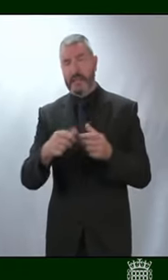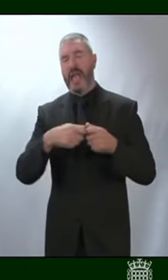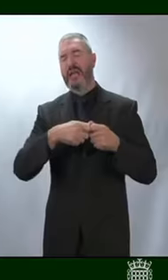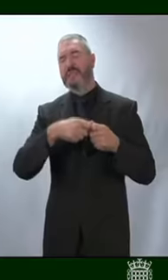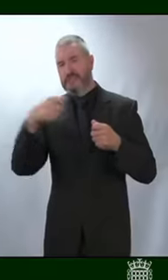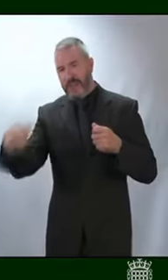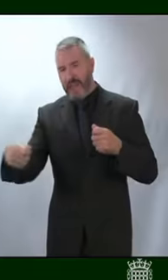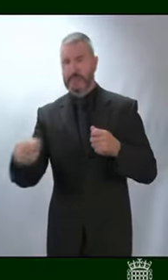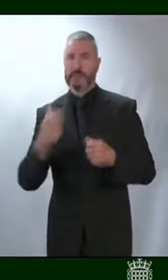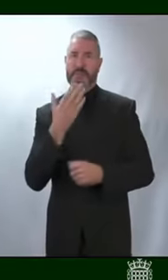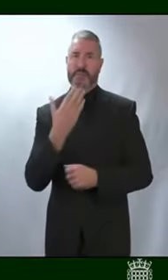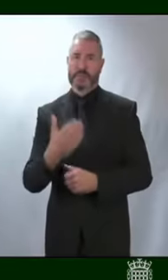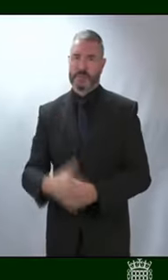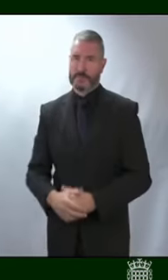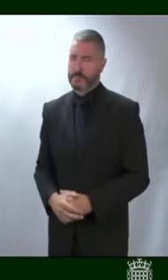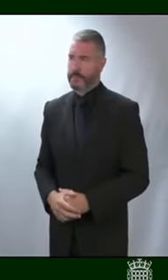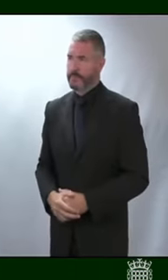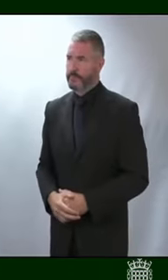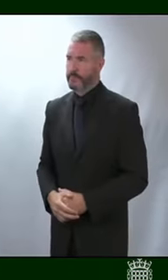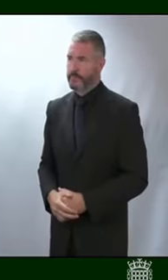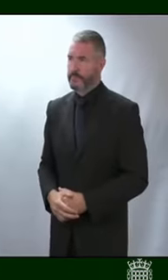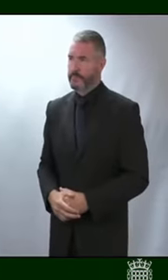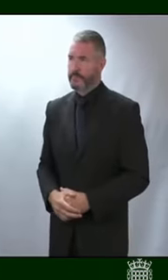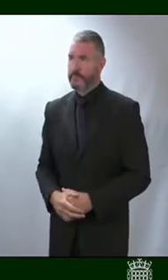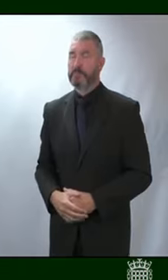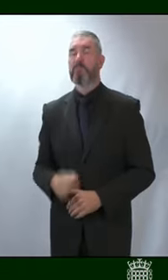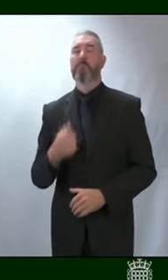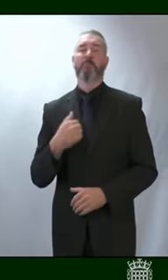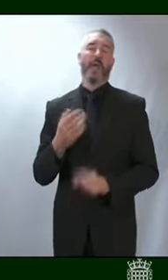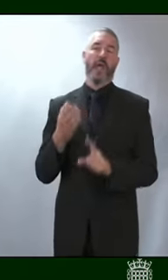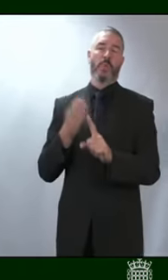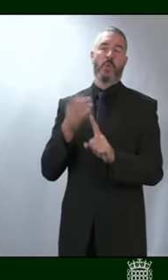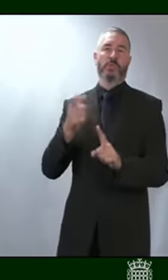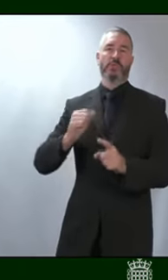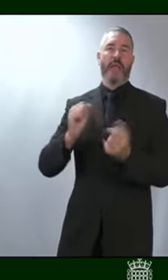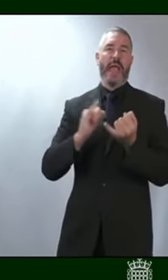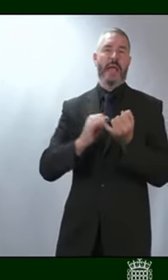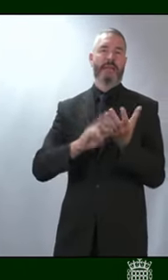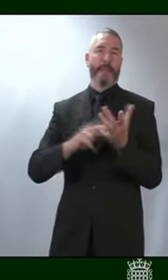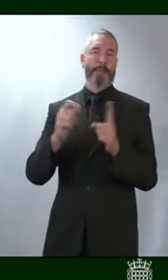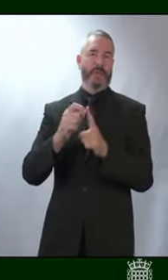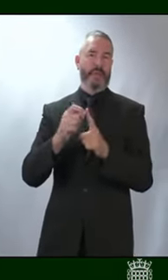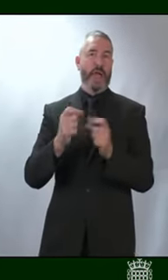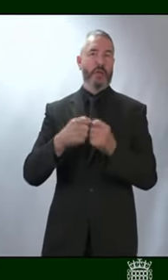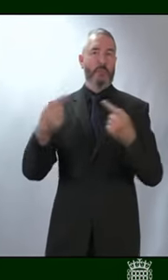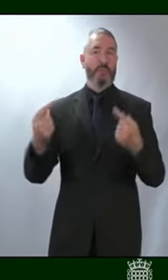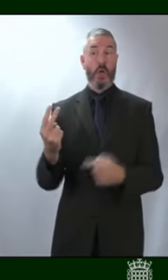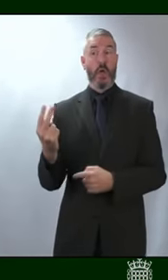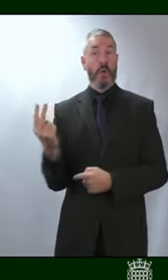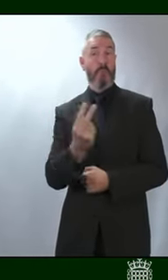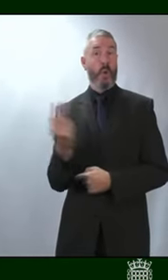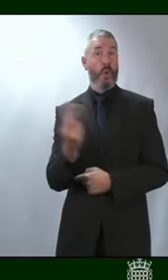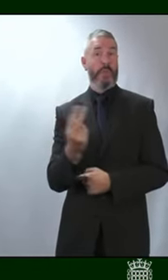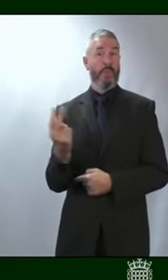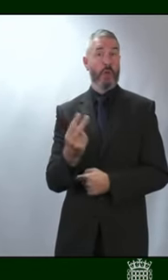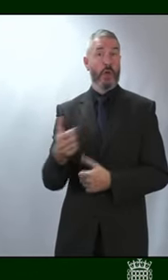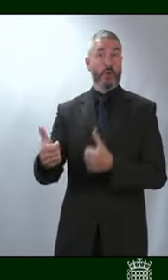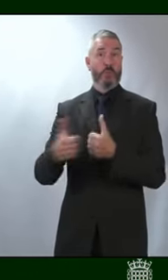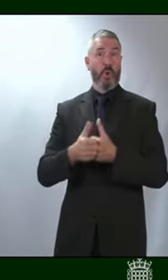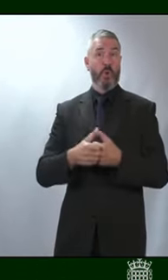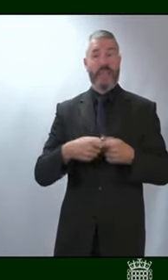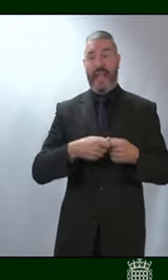jobs? Prime Minister. Well, I noticed that both the leader of the Scottish Nationalist Party and the leader of the opposition now support an indefinite